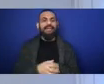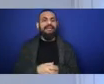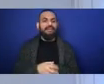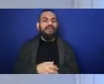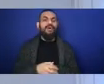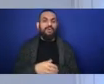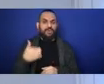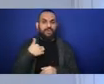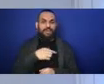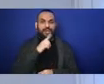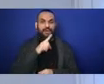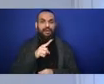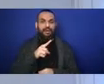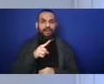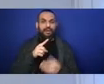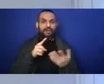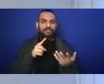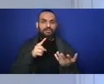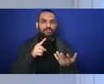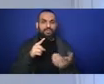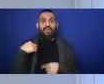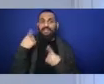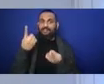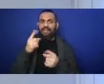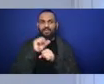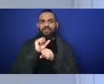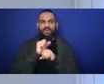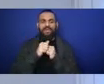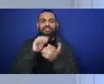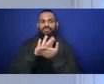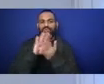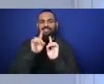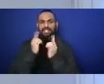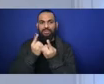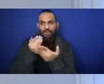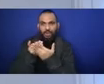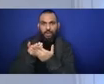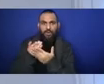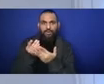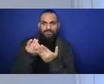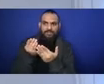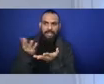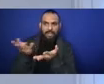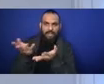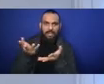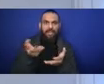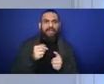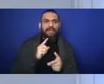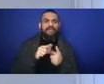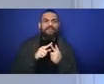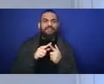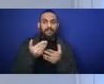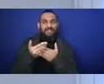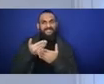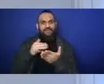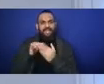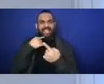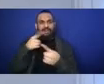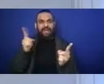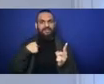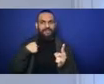educators, daycare workers, other school faculty to be able to become essentially part of the